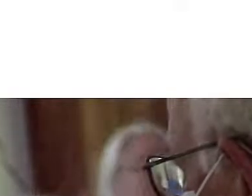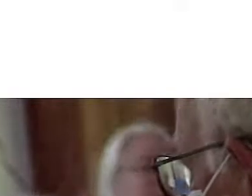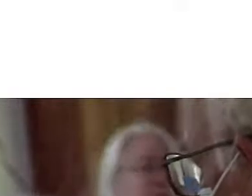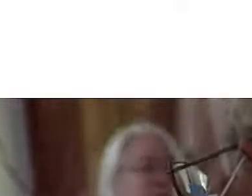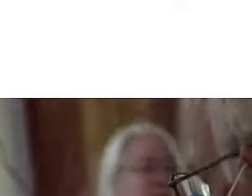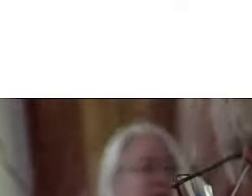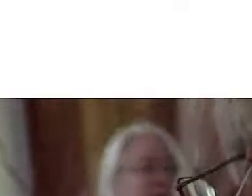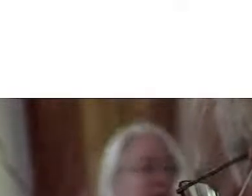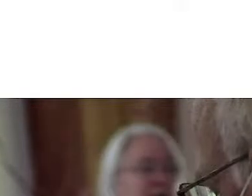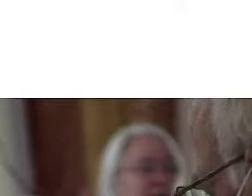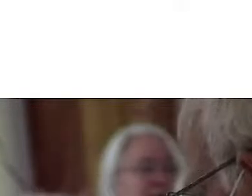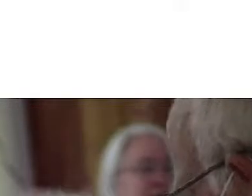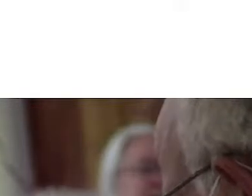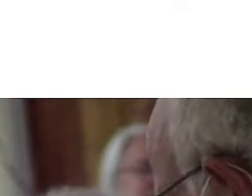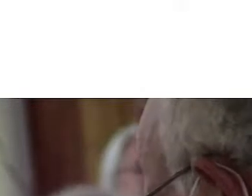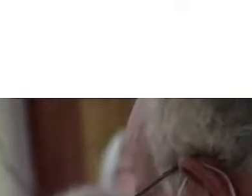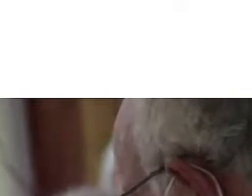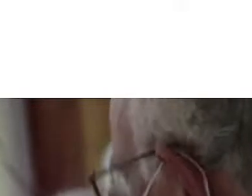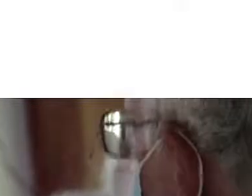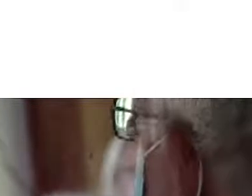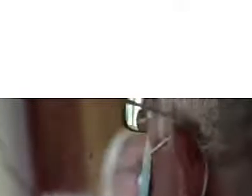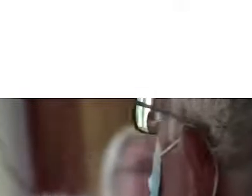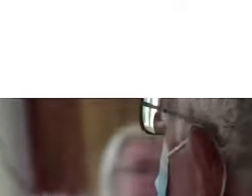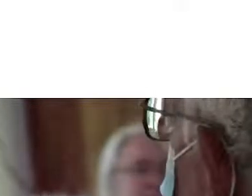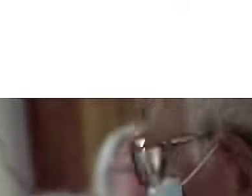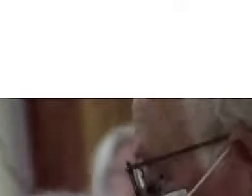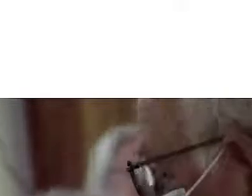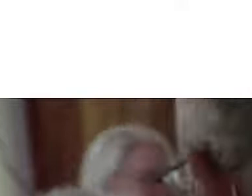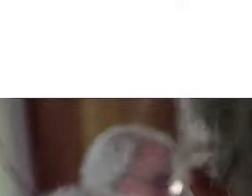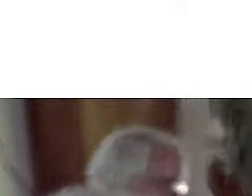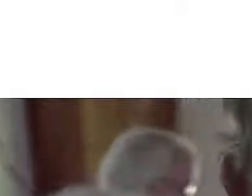to love.